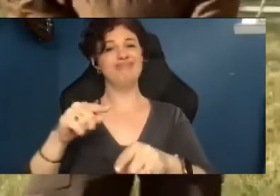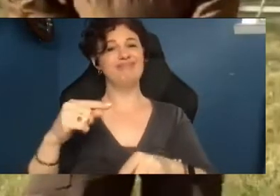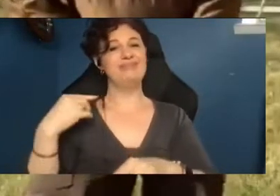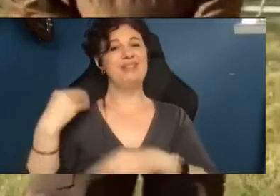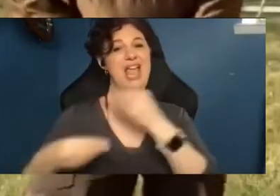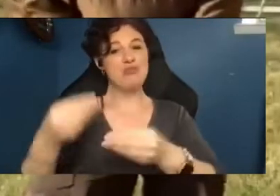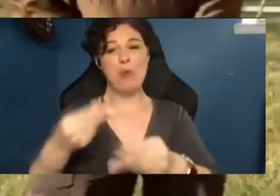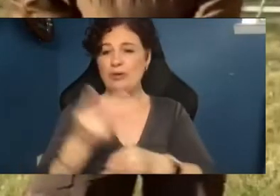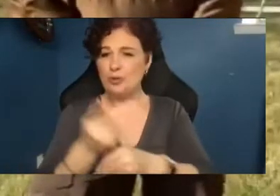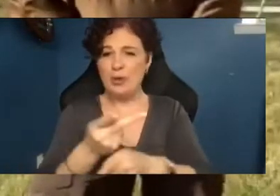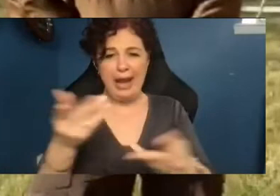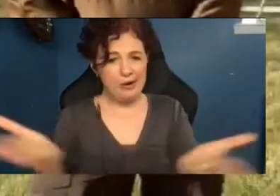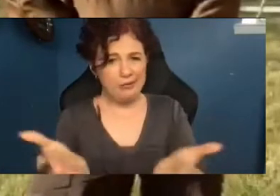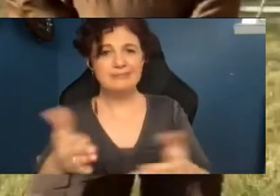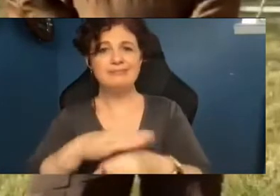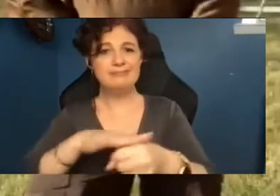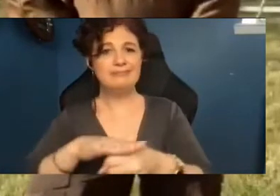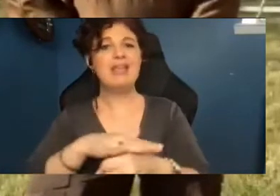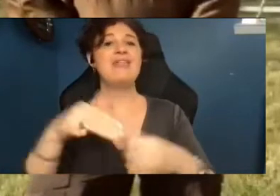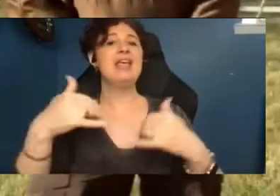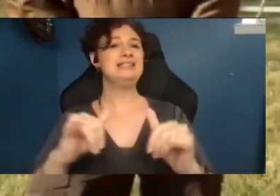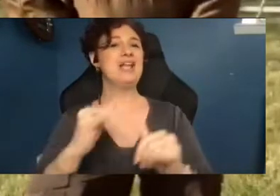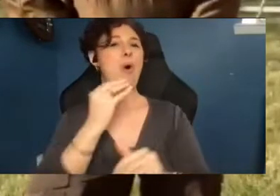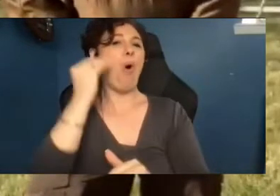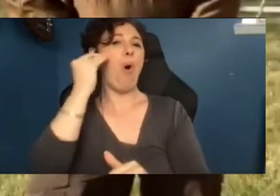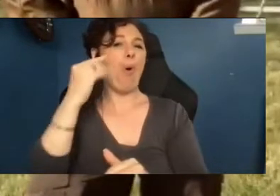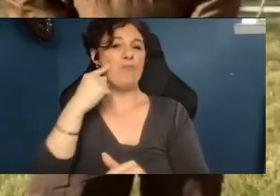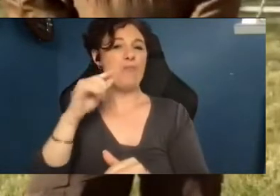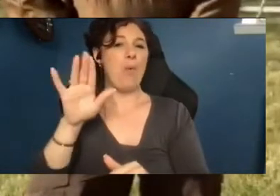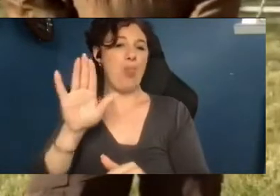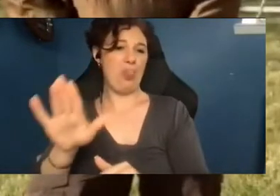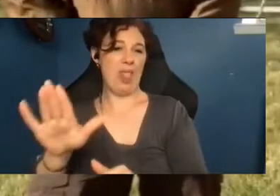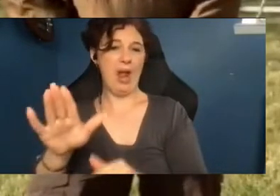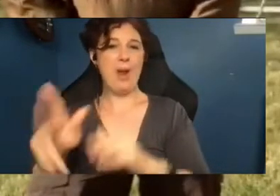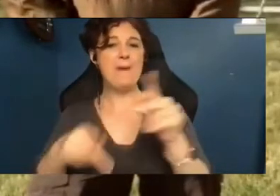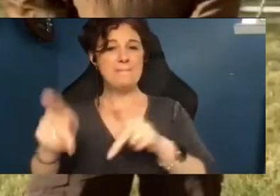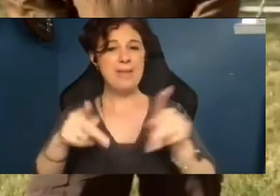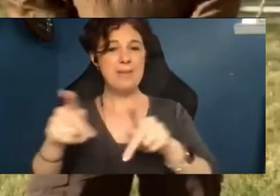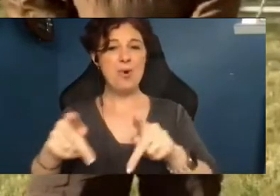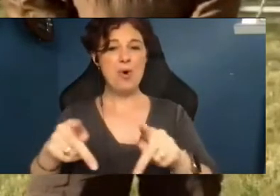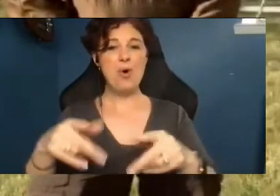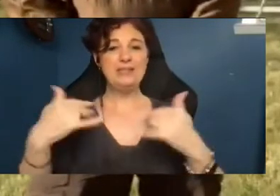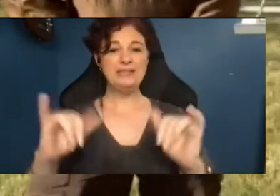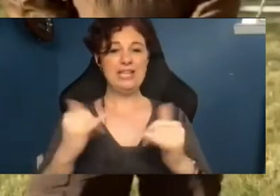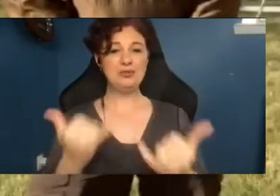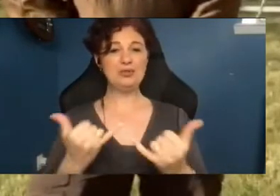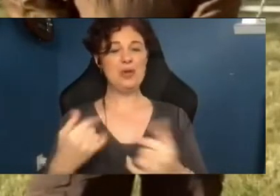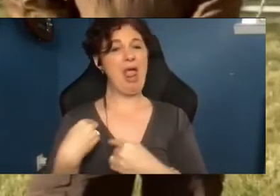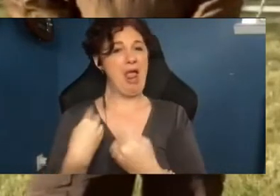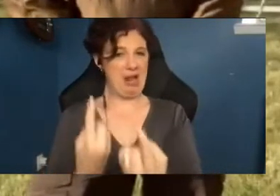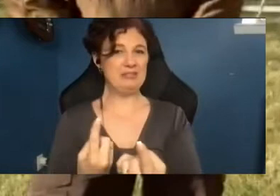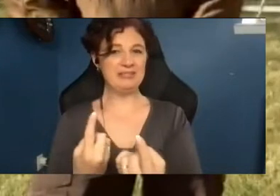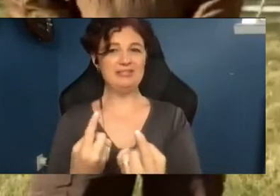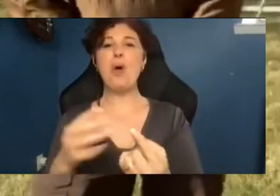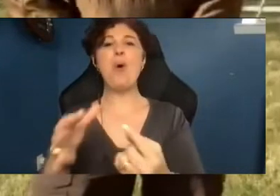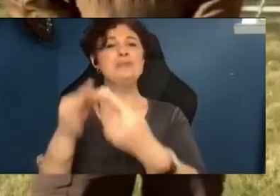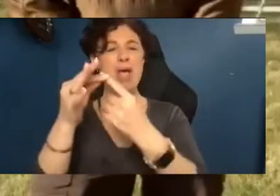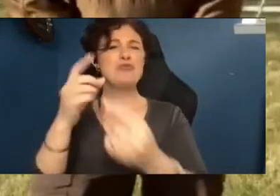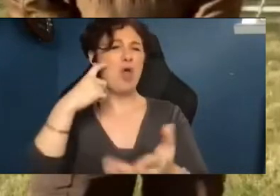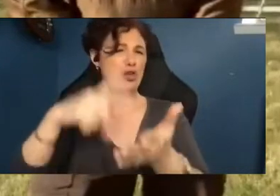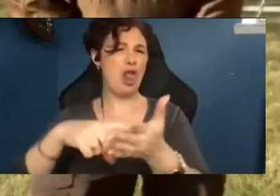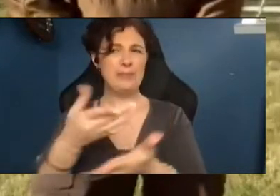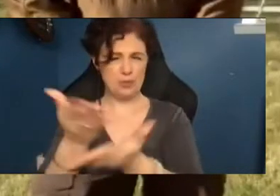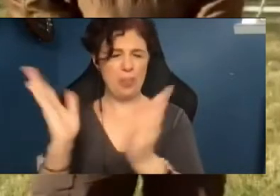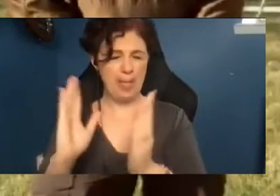historically took care of this place, and they still actually consider it home to this day. There's still a group of people that is still around to this day. So special acknowledgement to